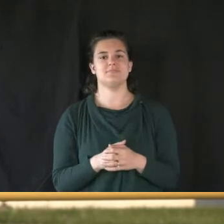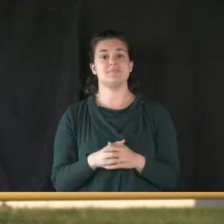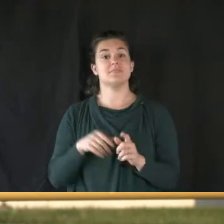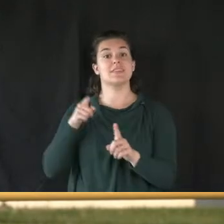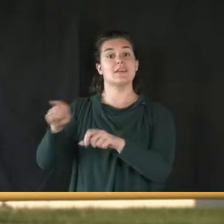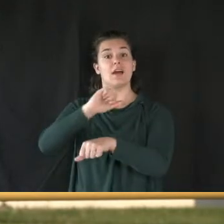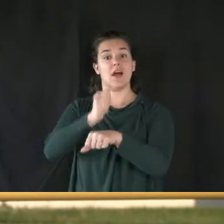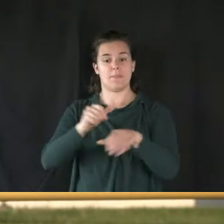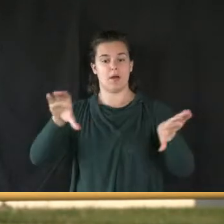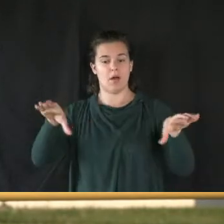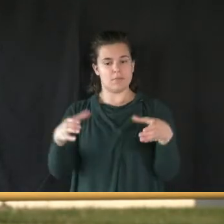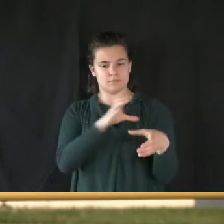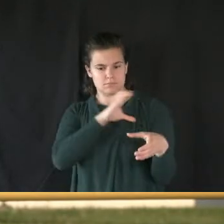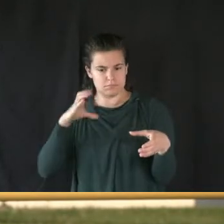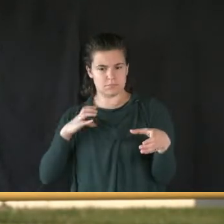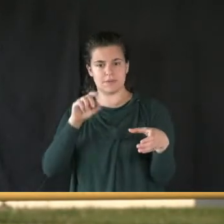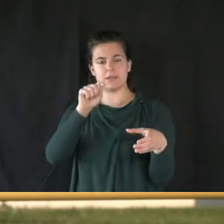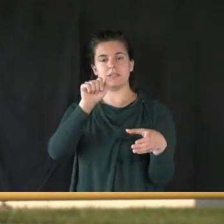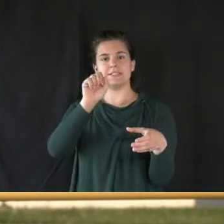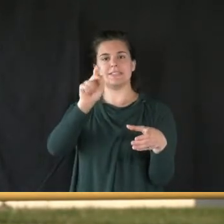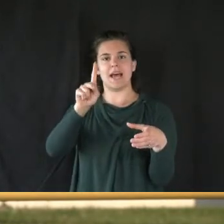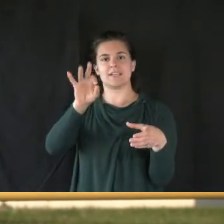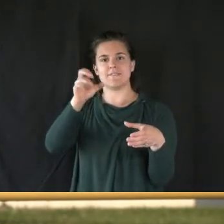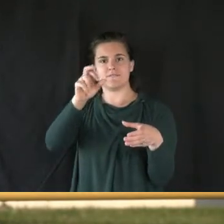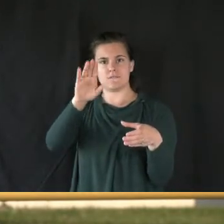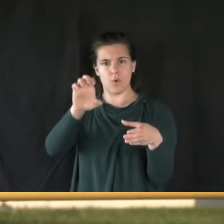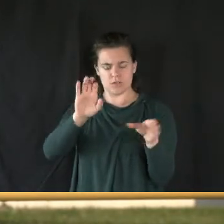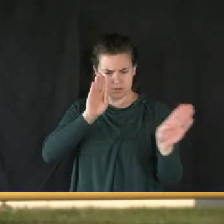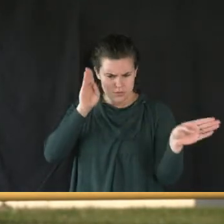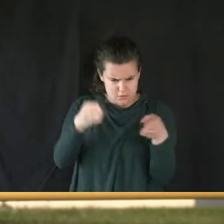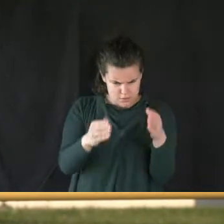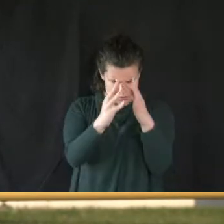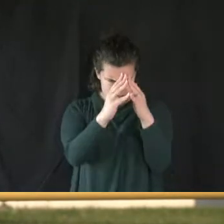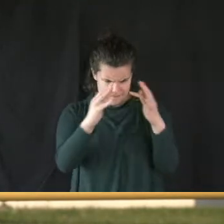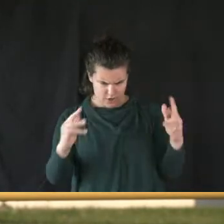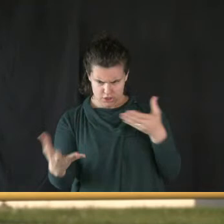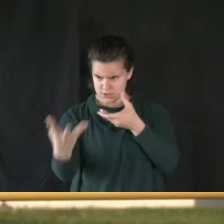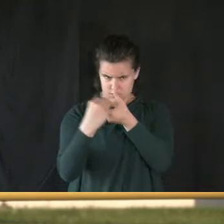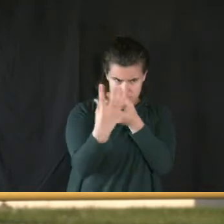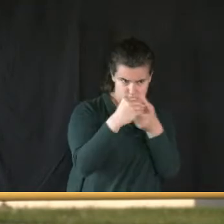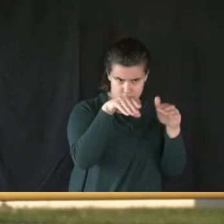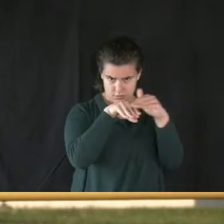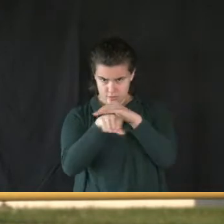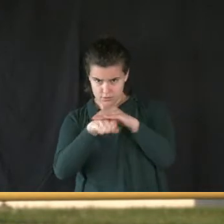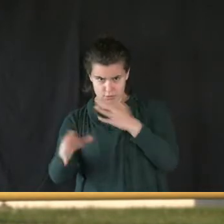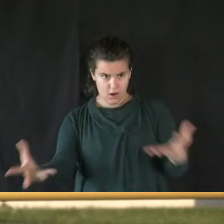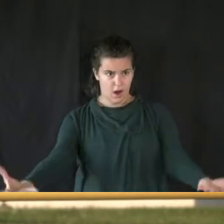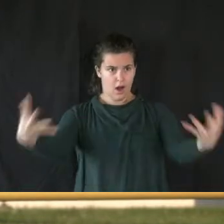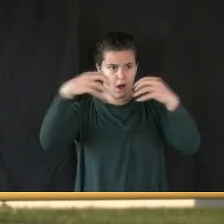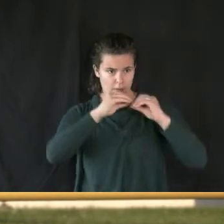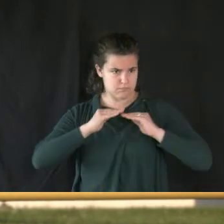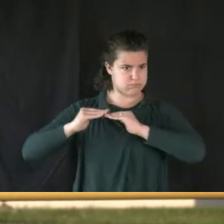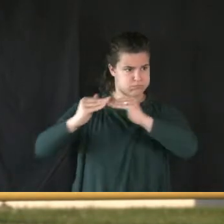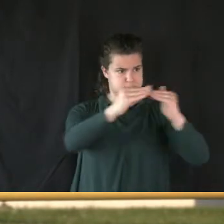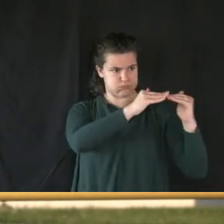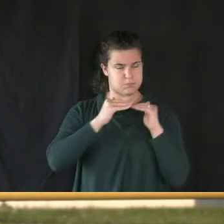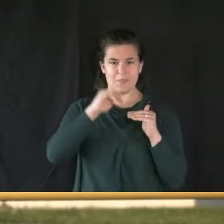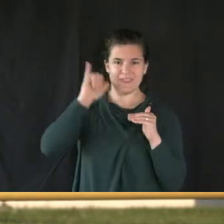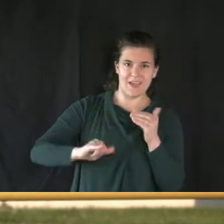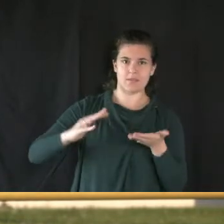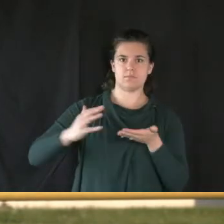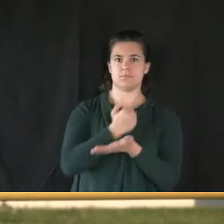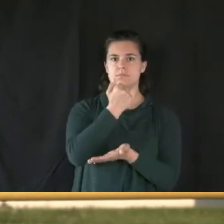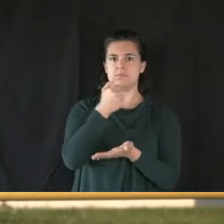task force on diversity, inclusion, access, and equity,